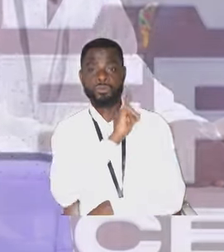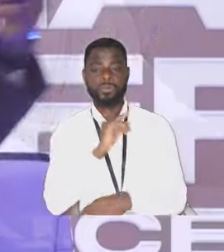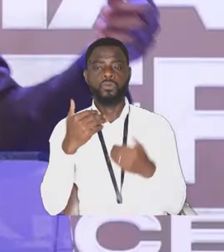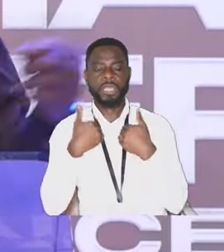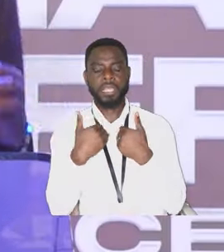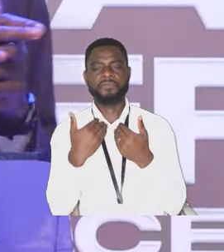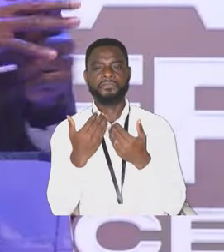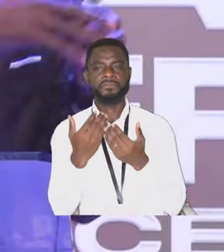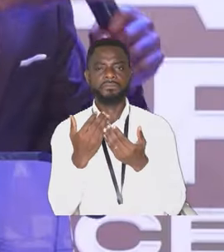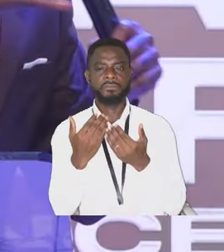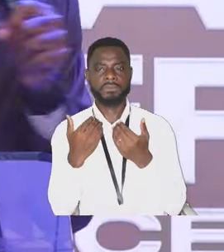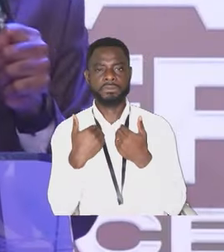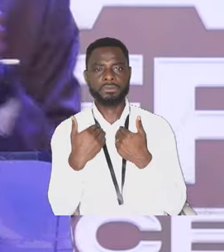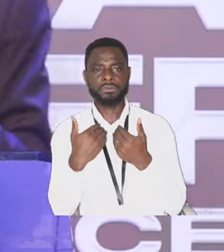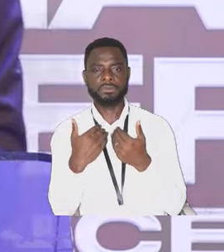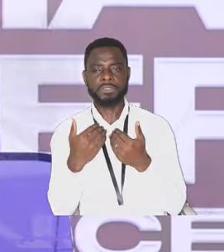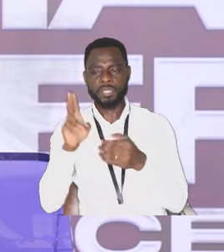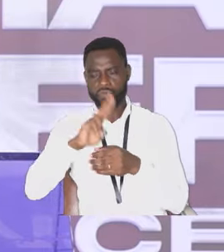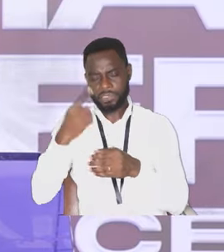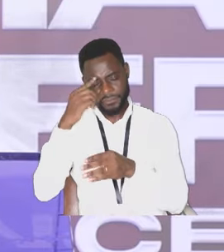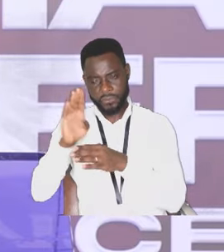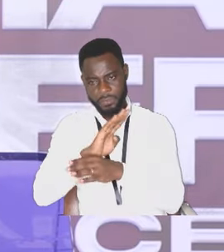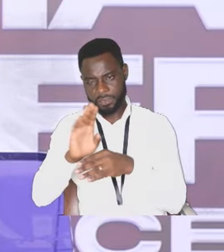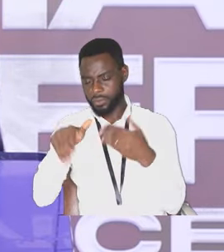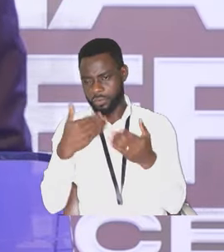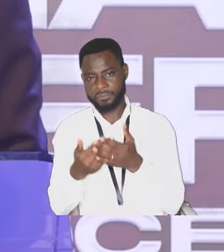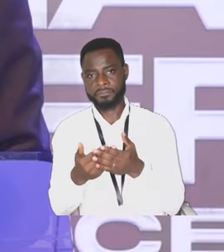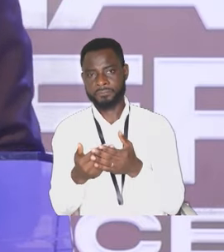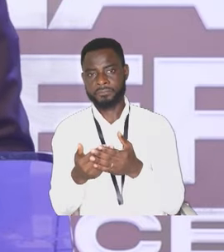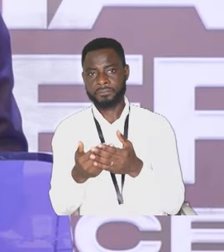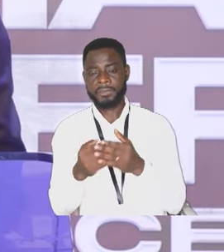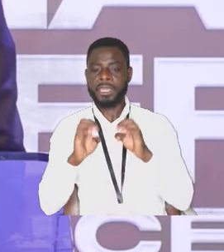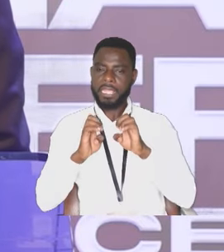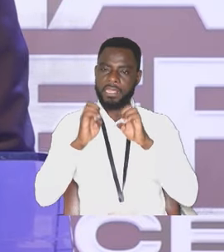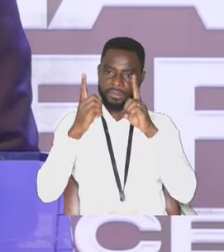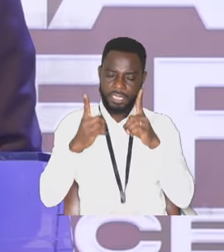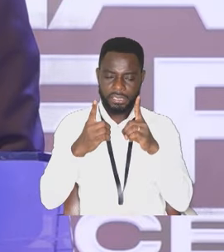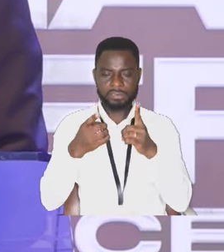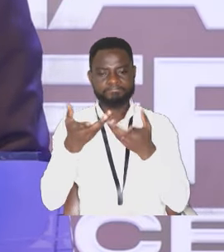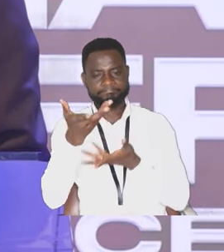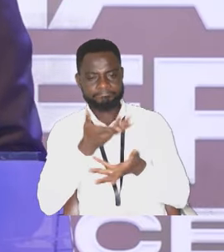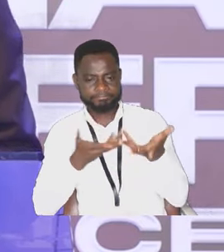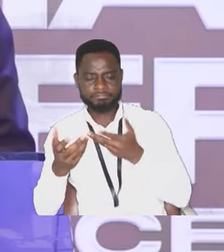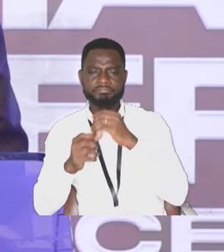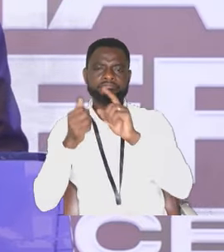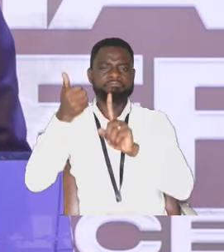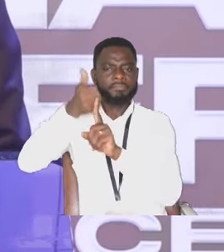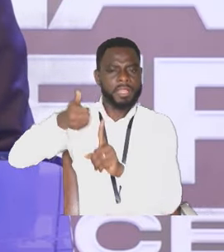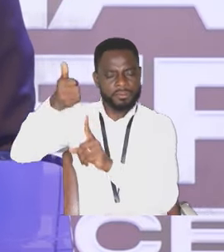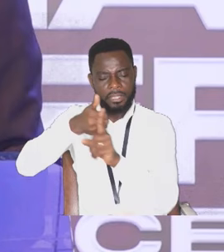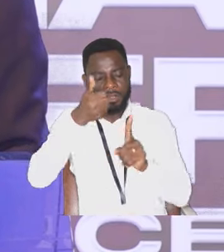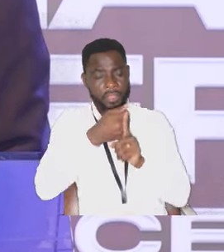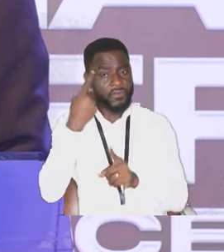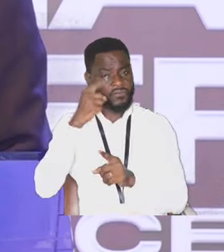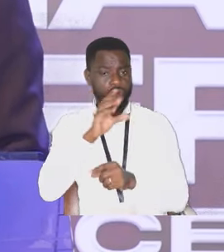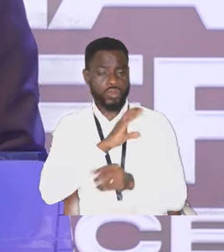system and they even use it for business and all that. So education engagement, advocating for Christian